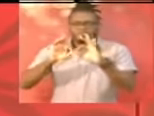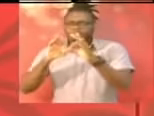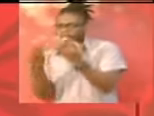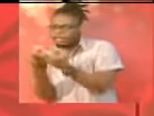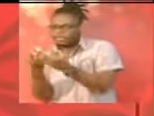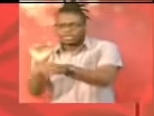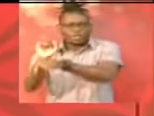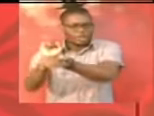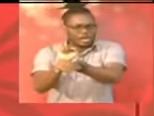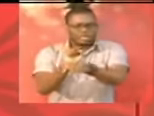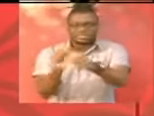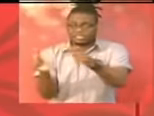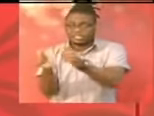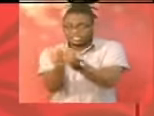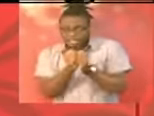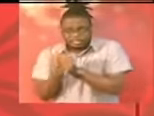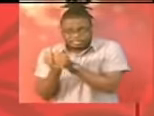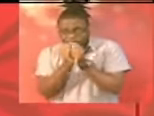words of the World